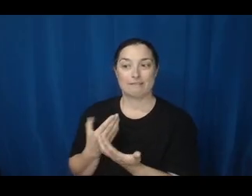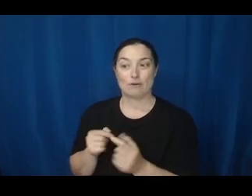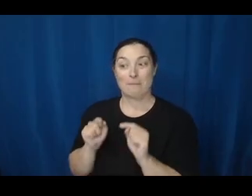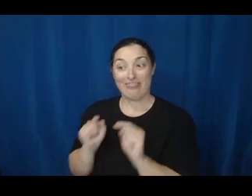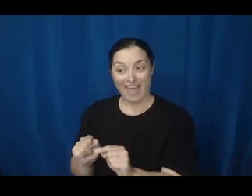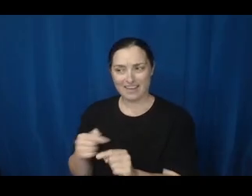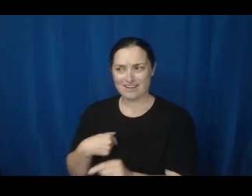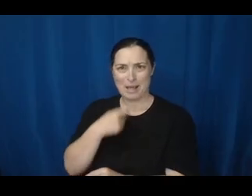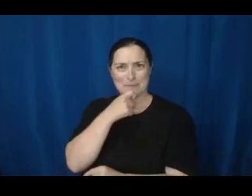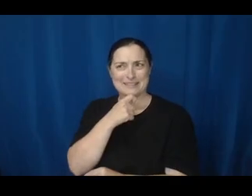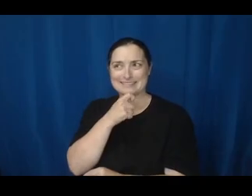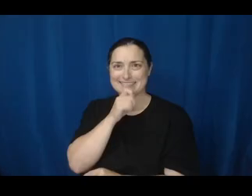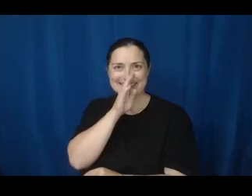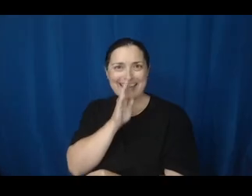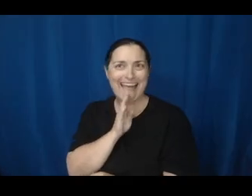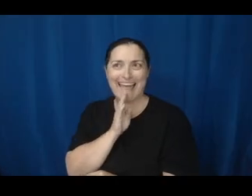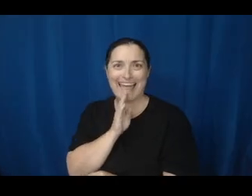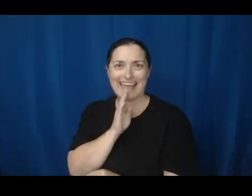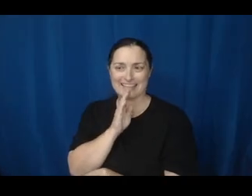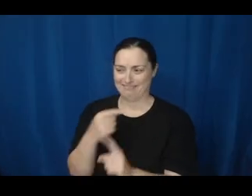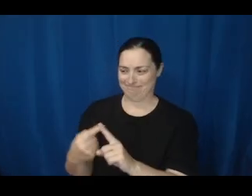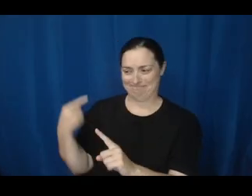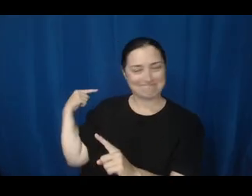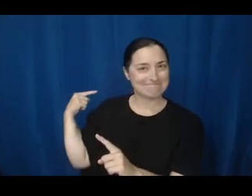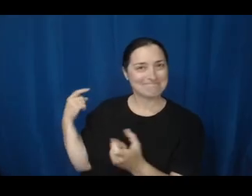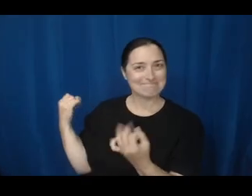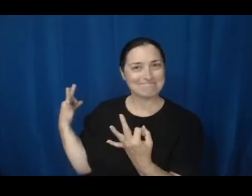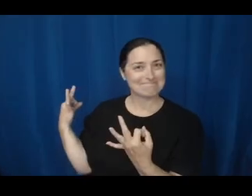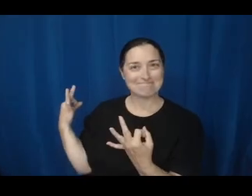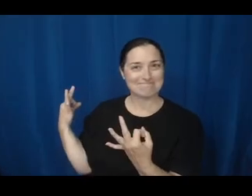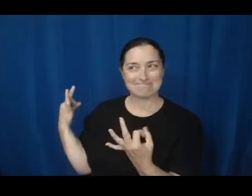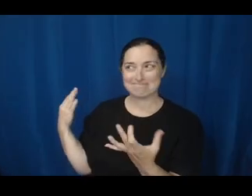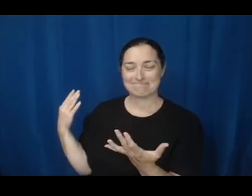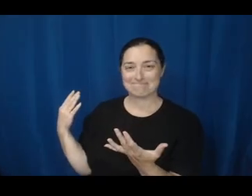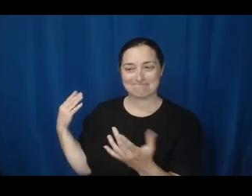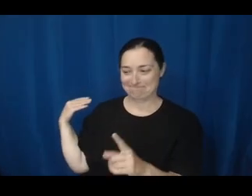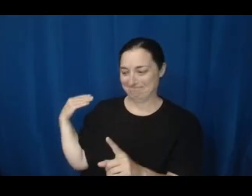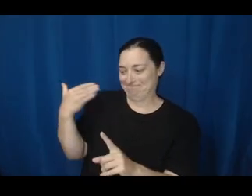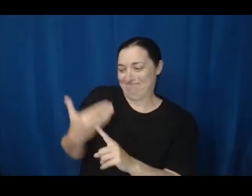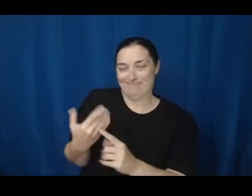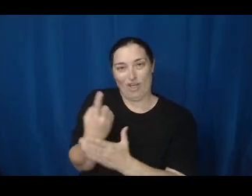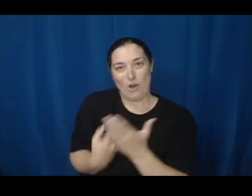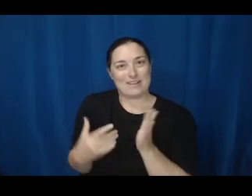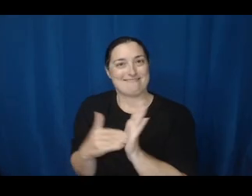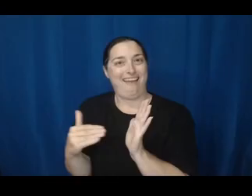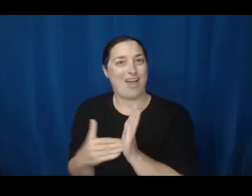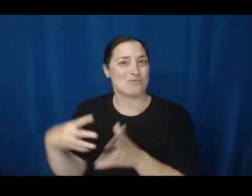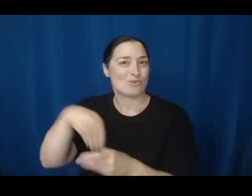have my early education in high school incorporate some of those